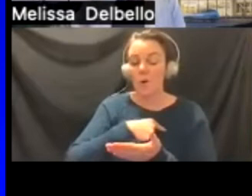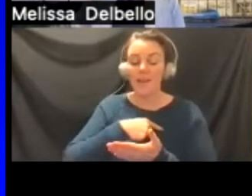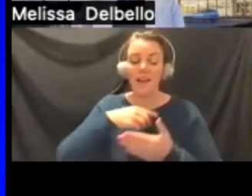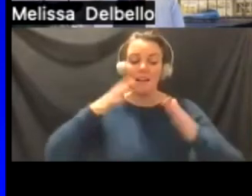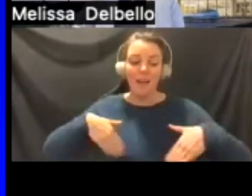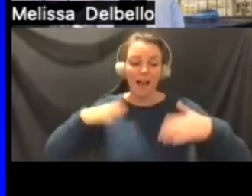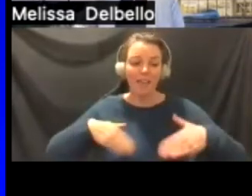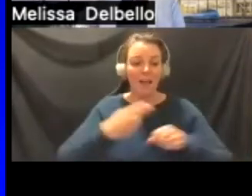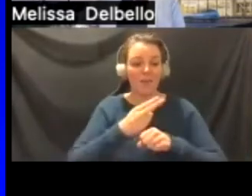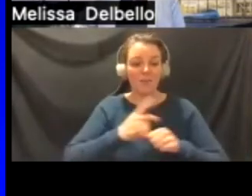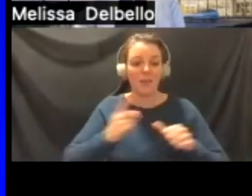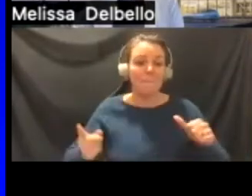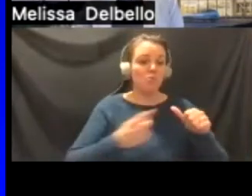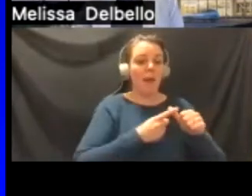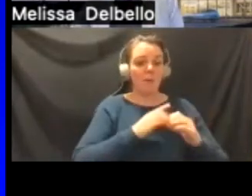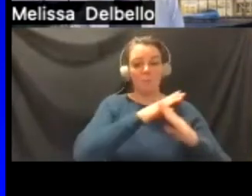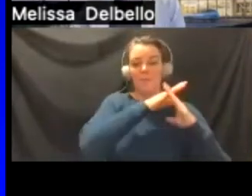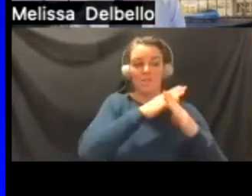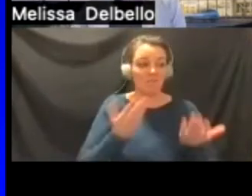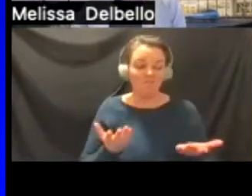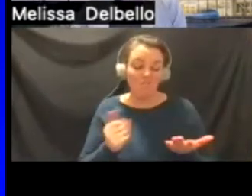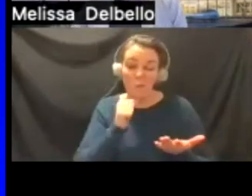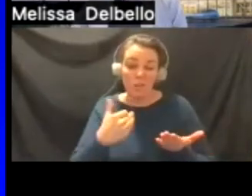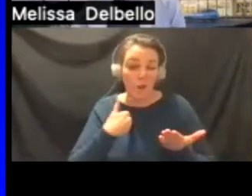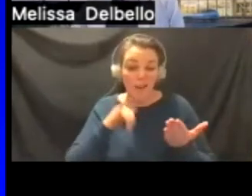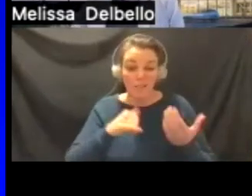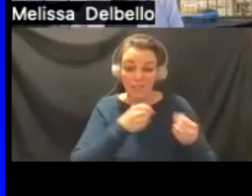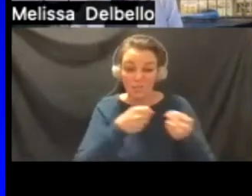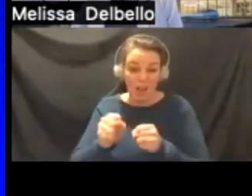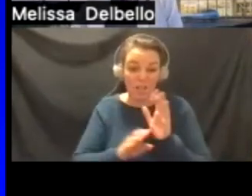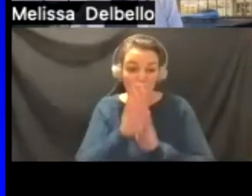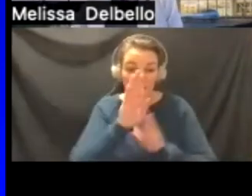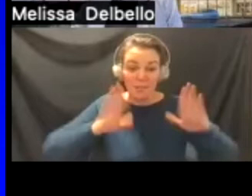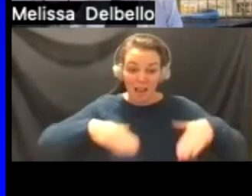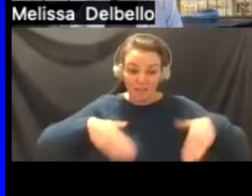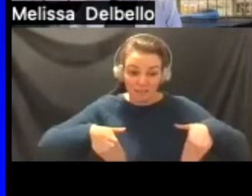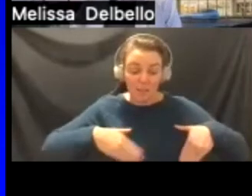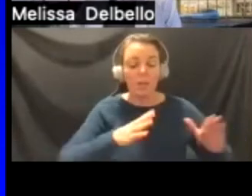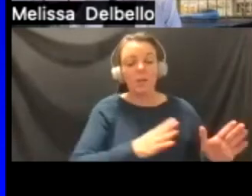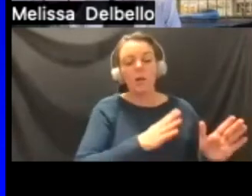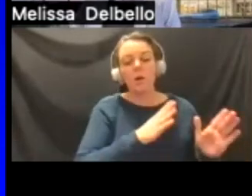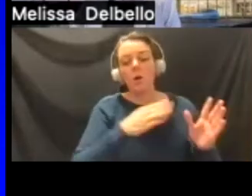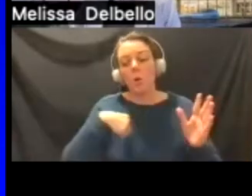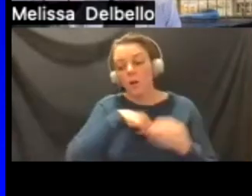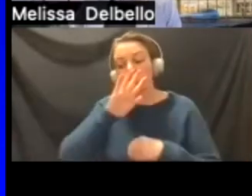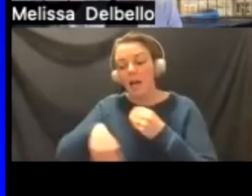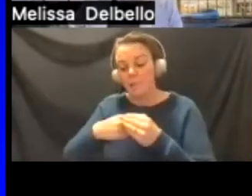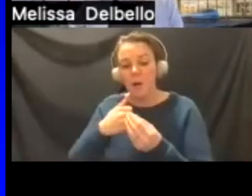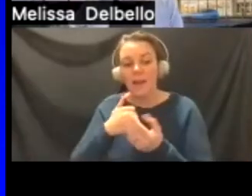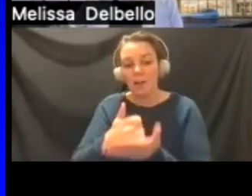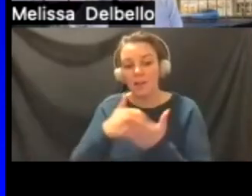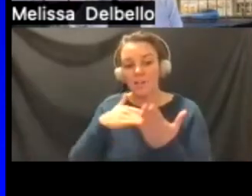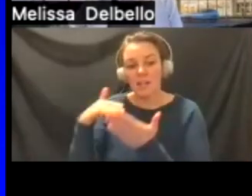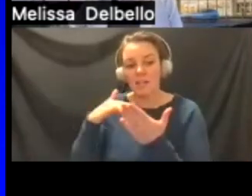We don't really have those strategies yet. We're talking more when we talk about intervention studies,